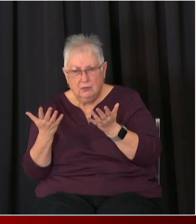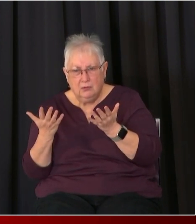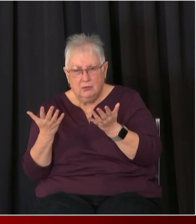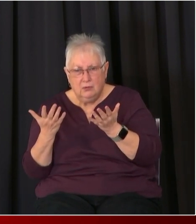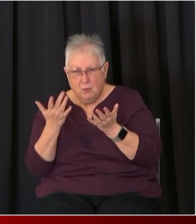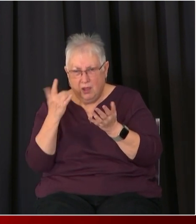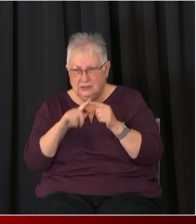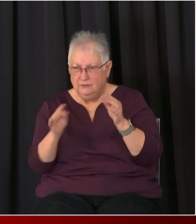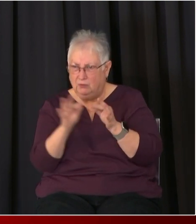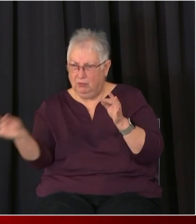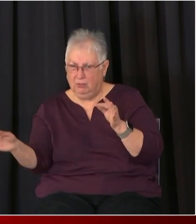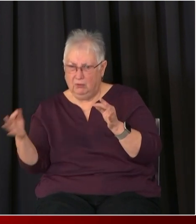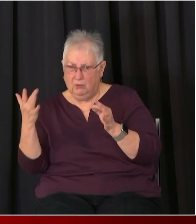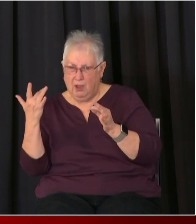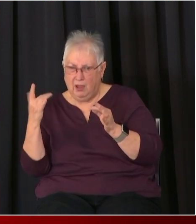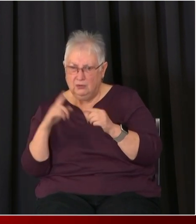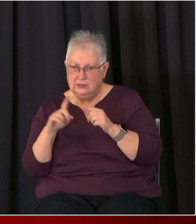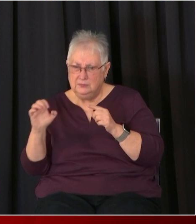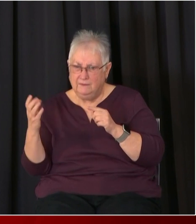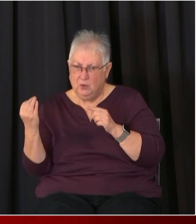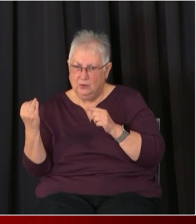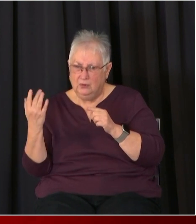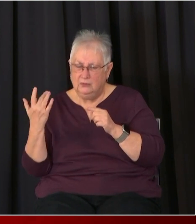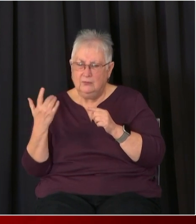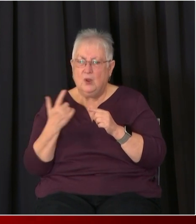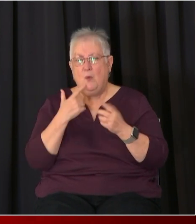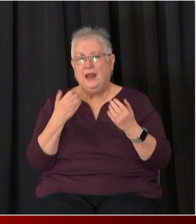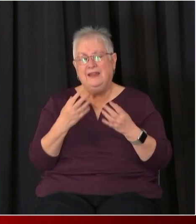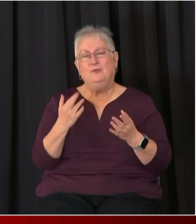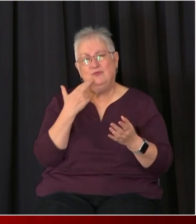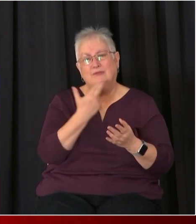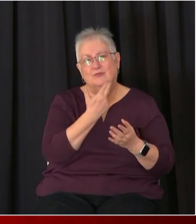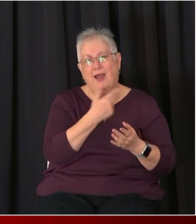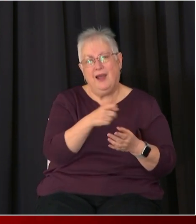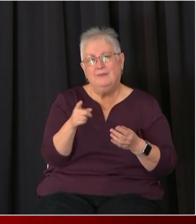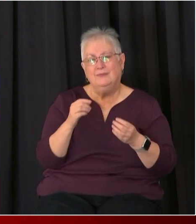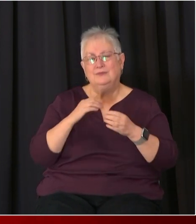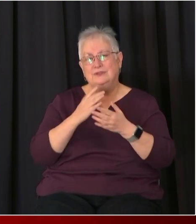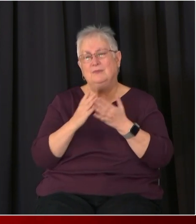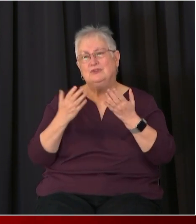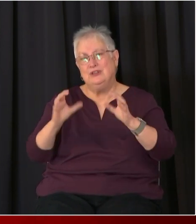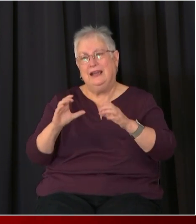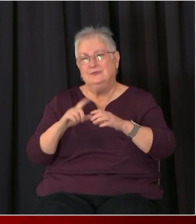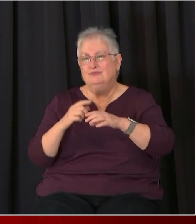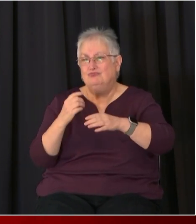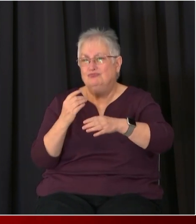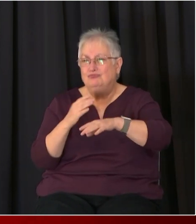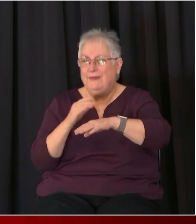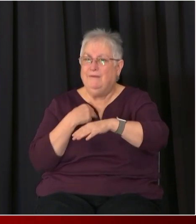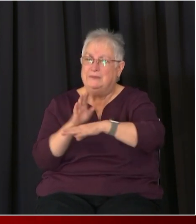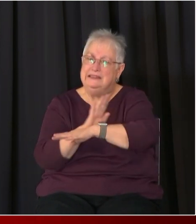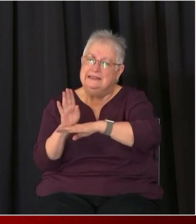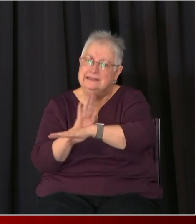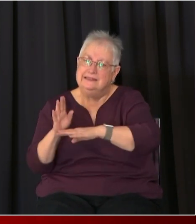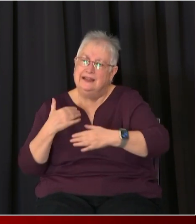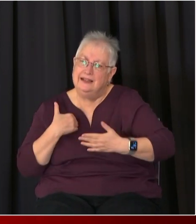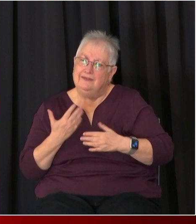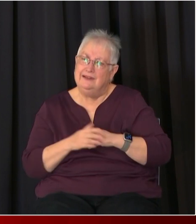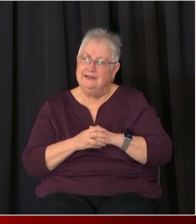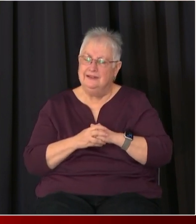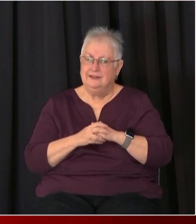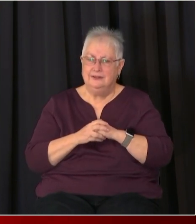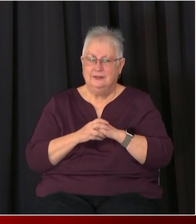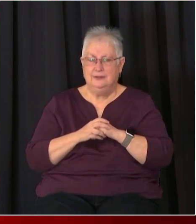operations. Yes. I really appreciate you saying that this is based on data and analysis and that these are